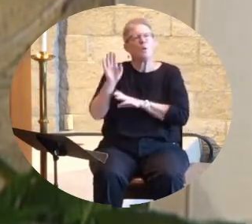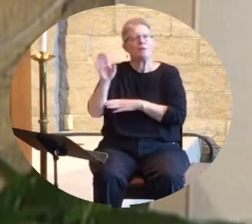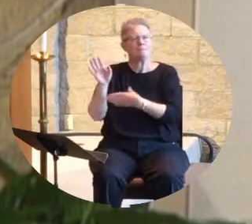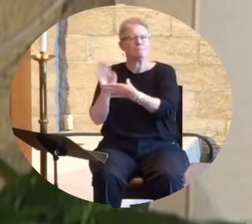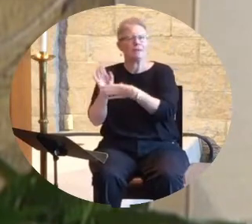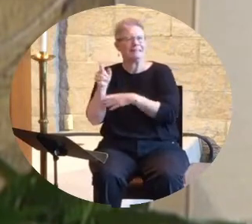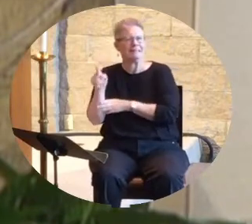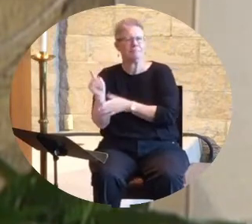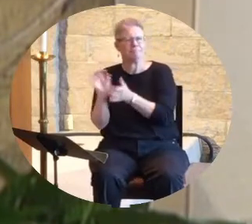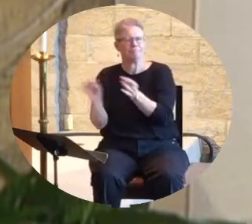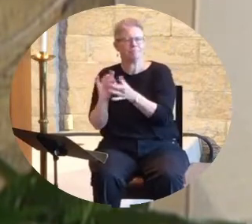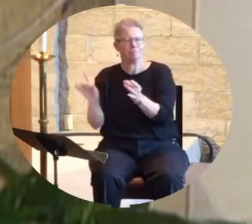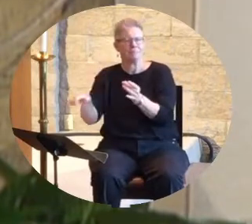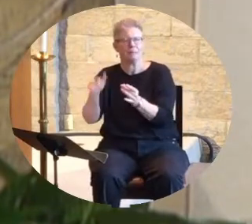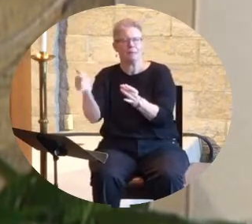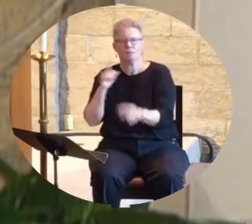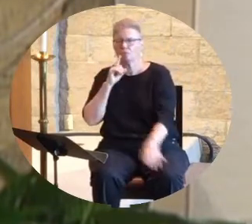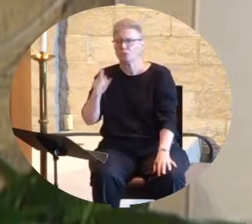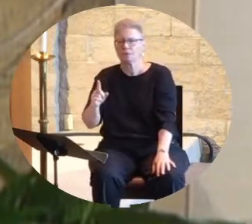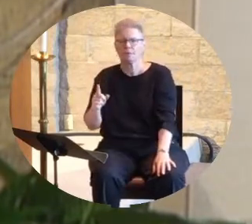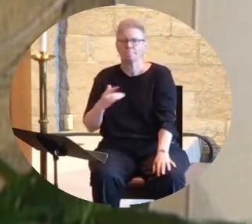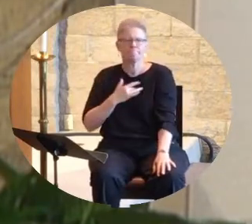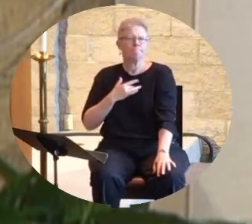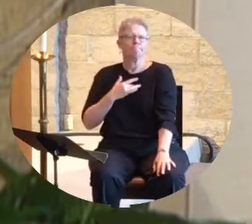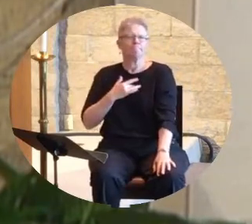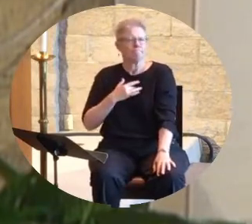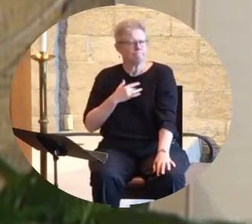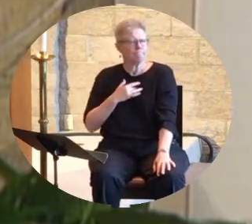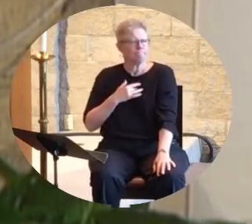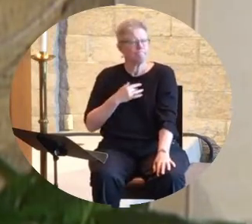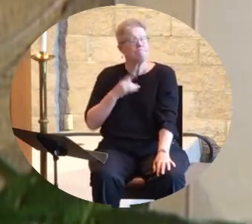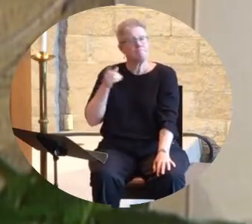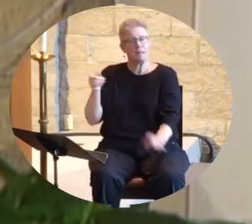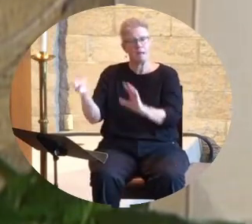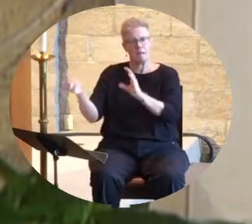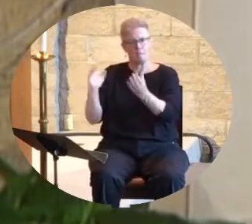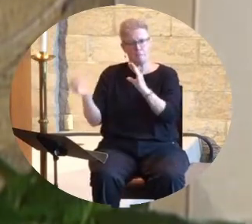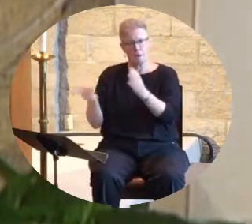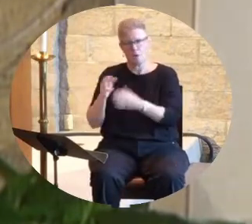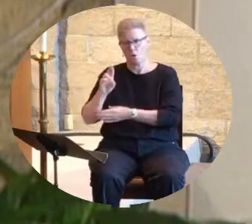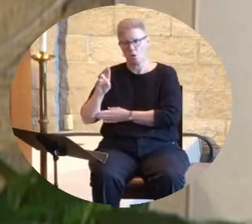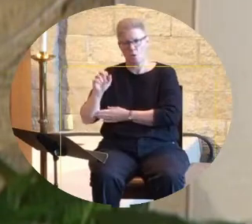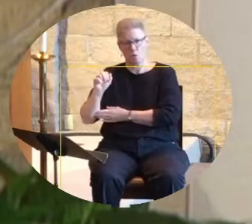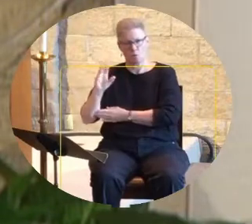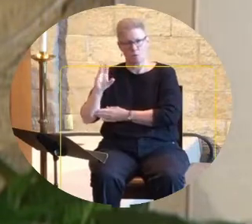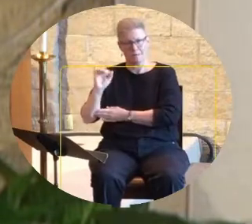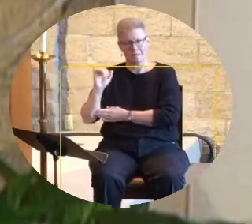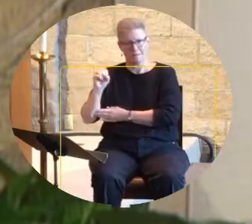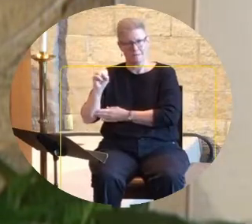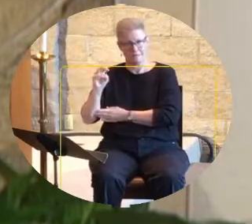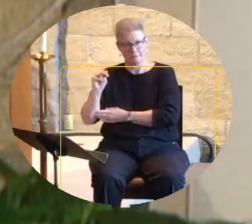my heart, so to speak. He compared racism to cancer.